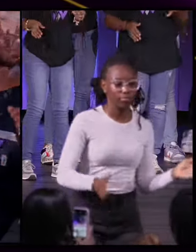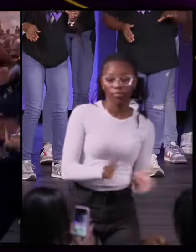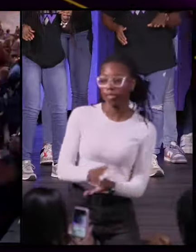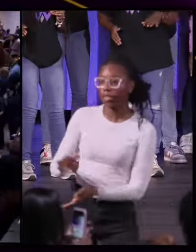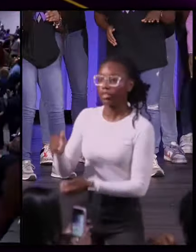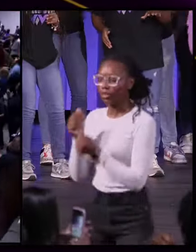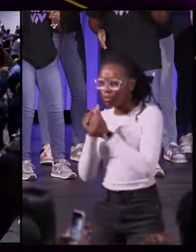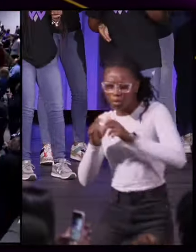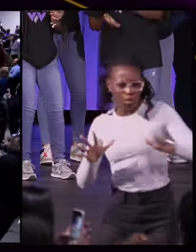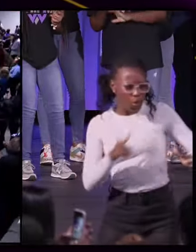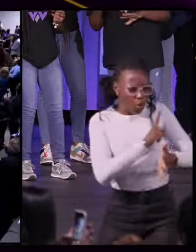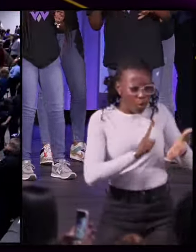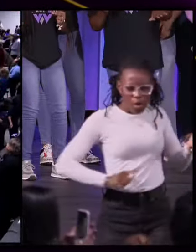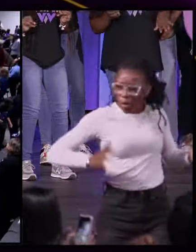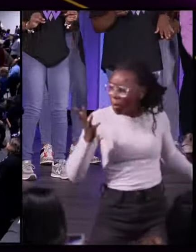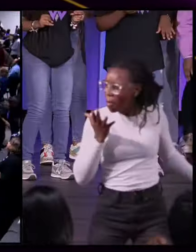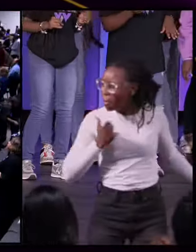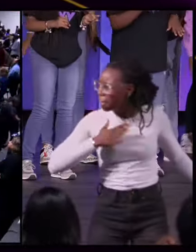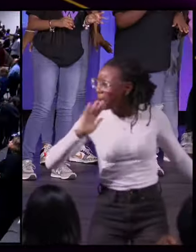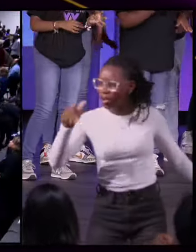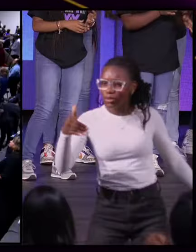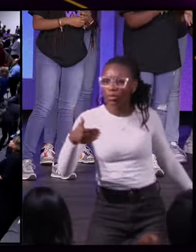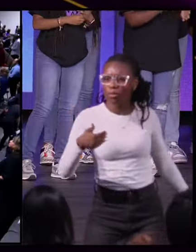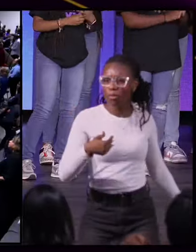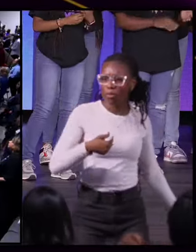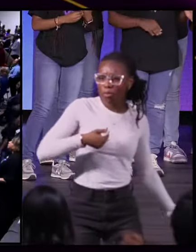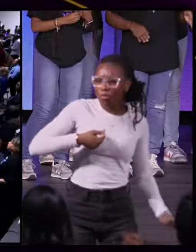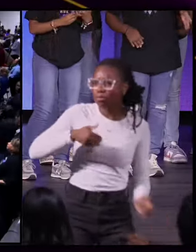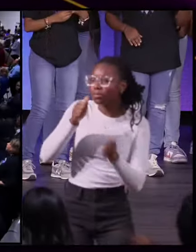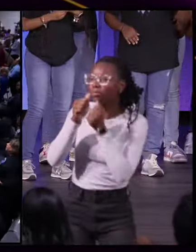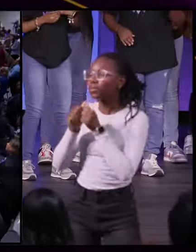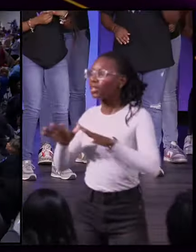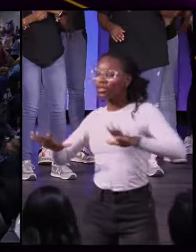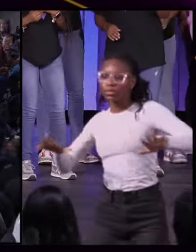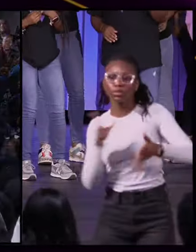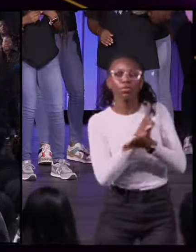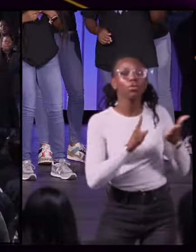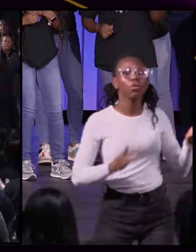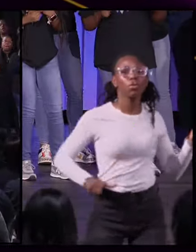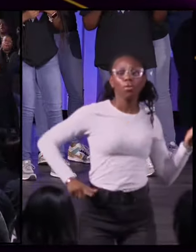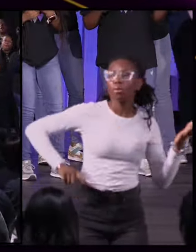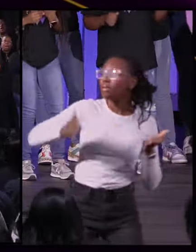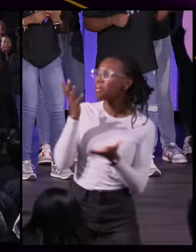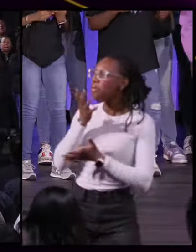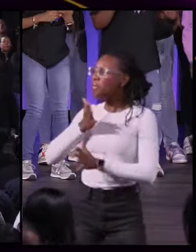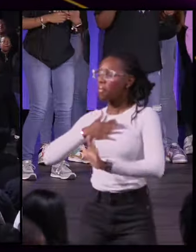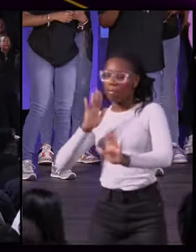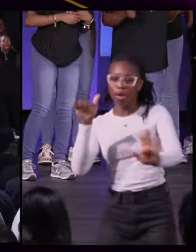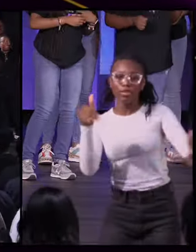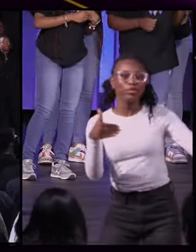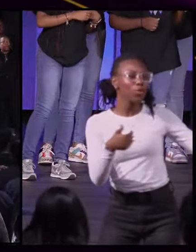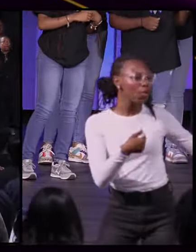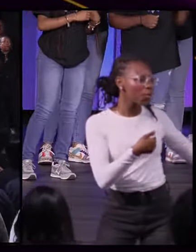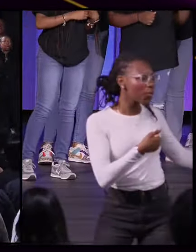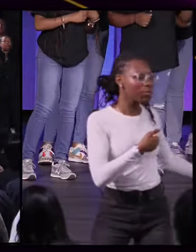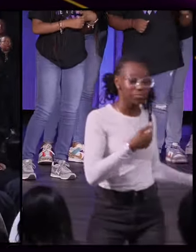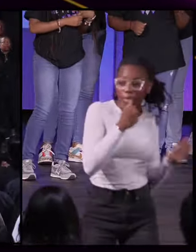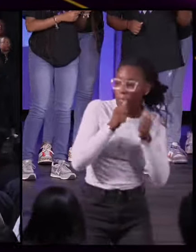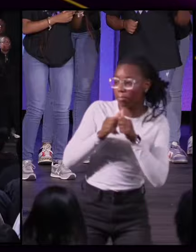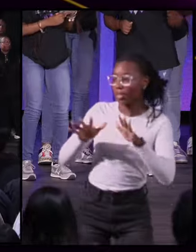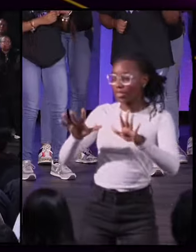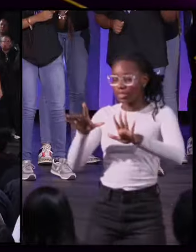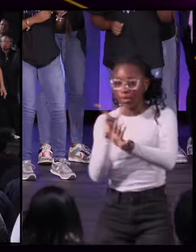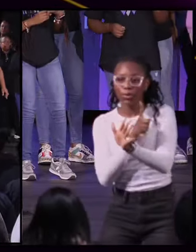Listen, bless the Lord, oh my soul. Bless the Lord, oh my soul.